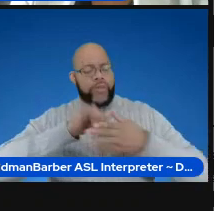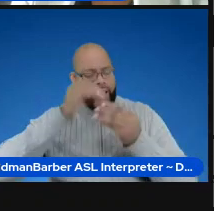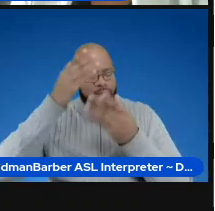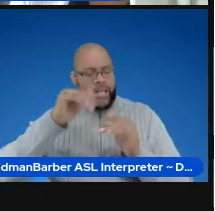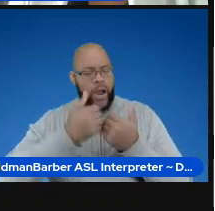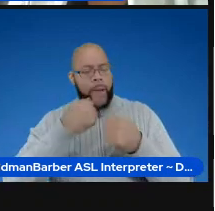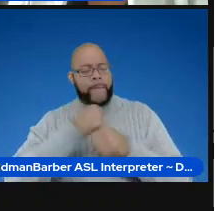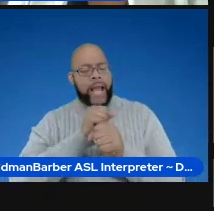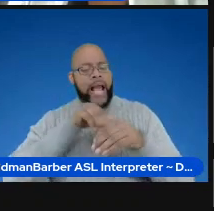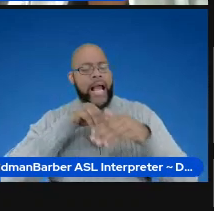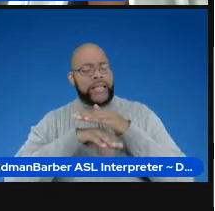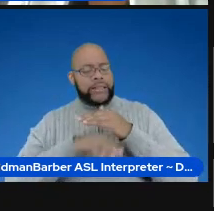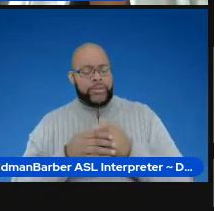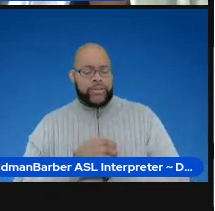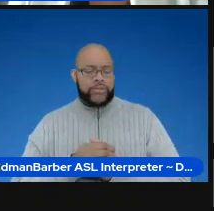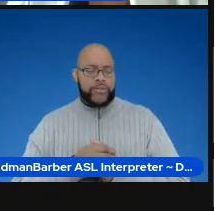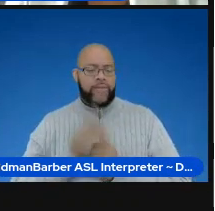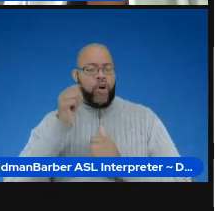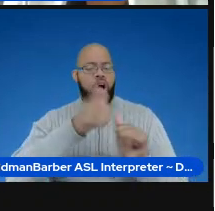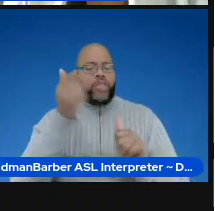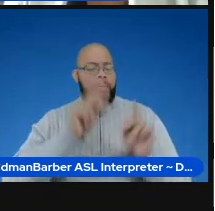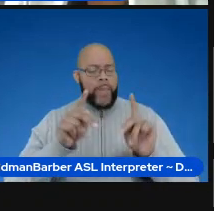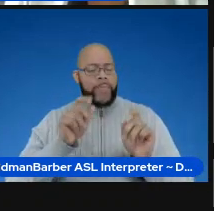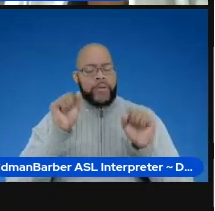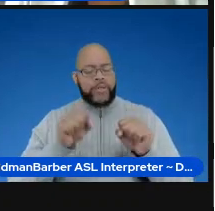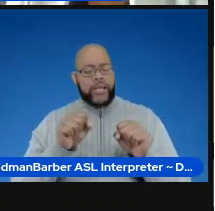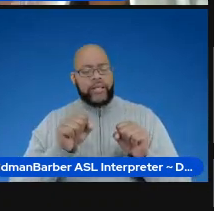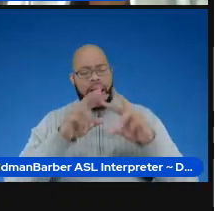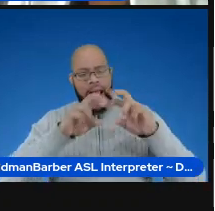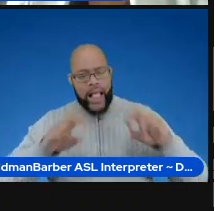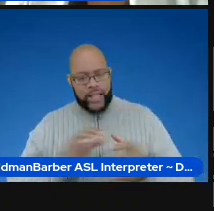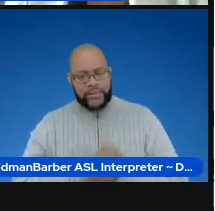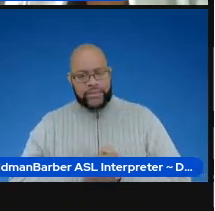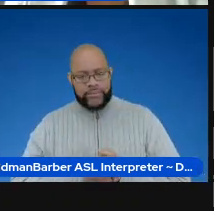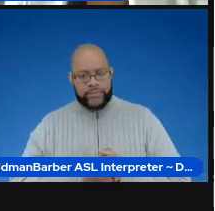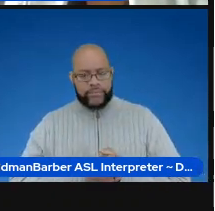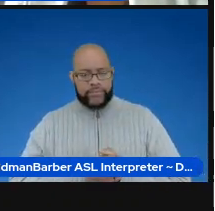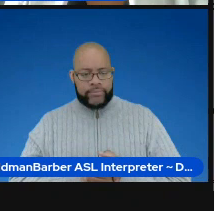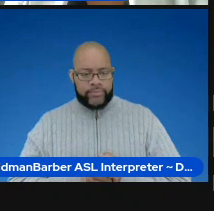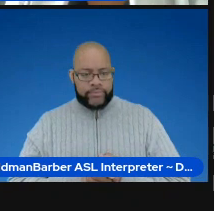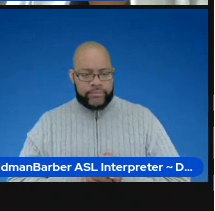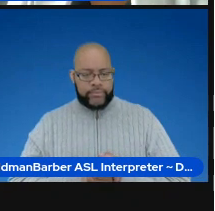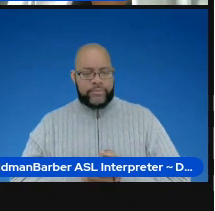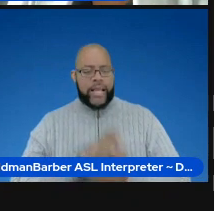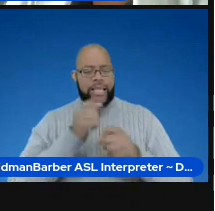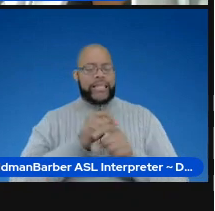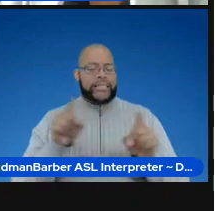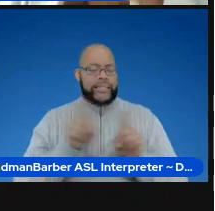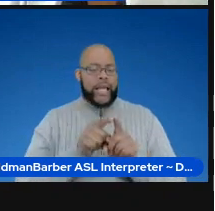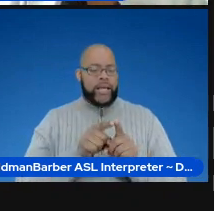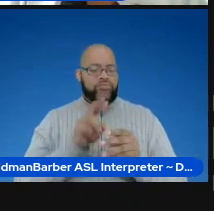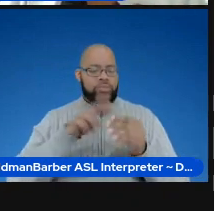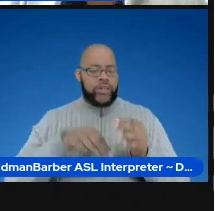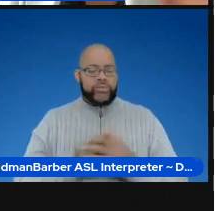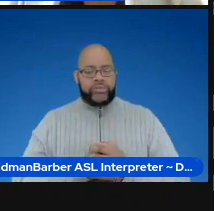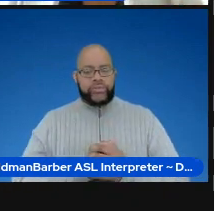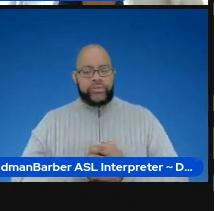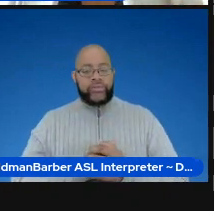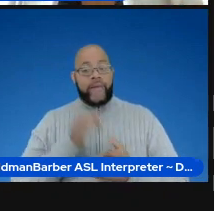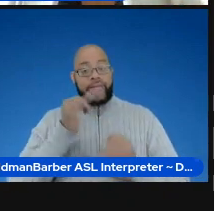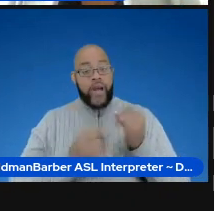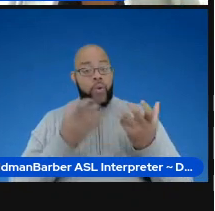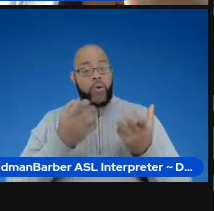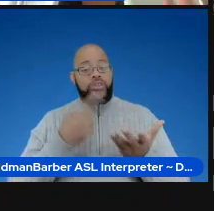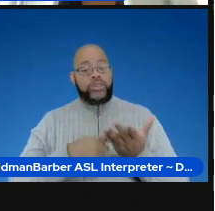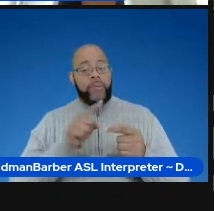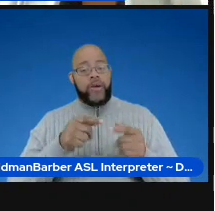it accessible for other people to reanalyze it and reach the same conclusions. Finally, I wanted to